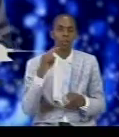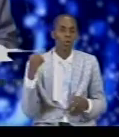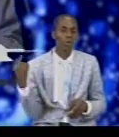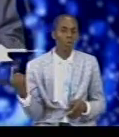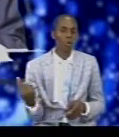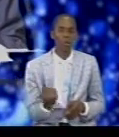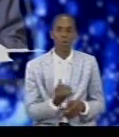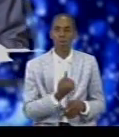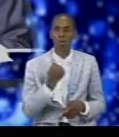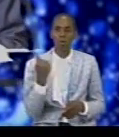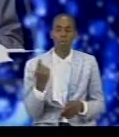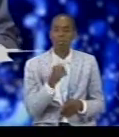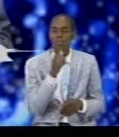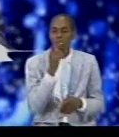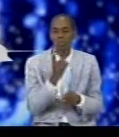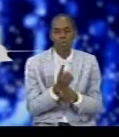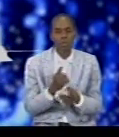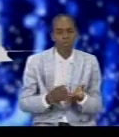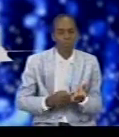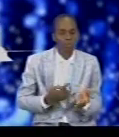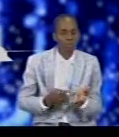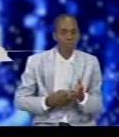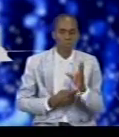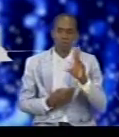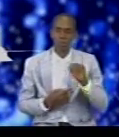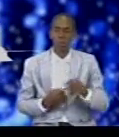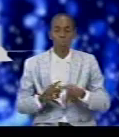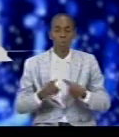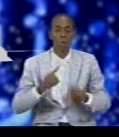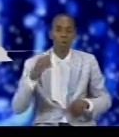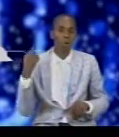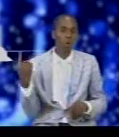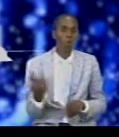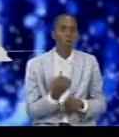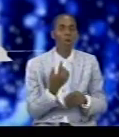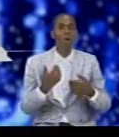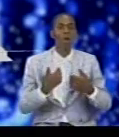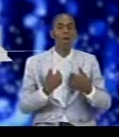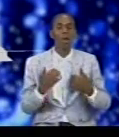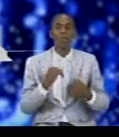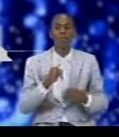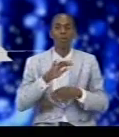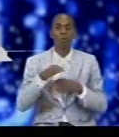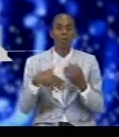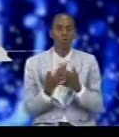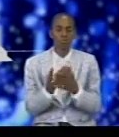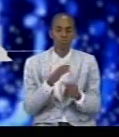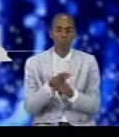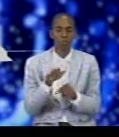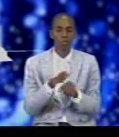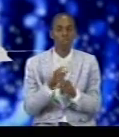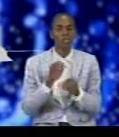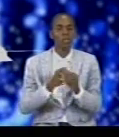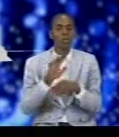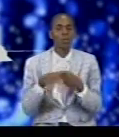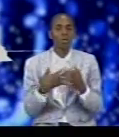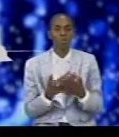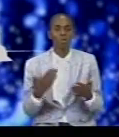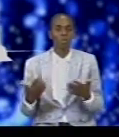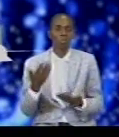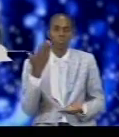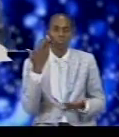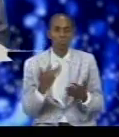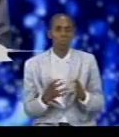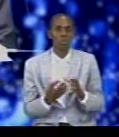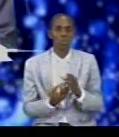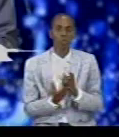always, not once in a while, always having all sufficiency in all things, may abound to every good